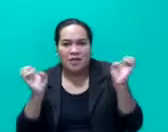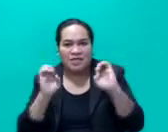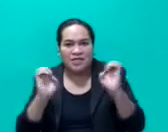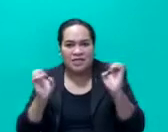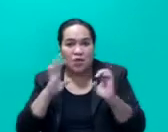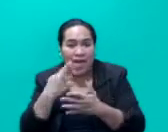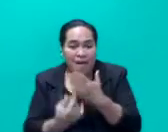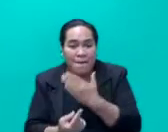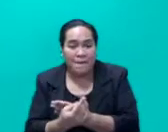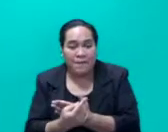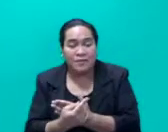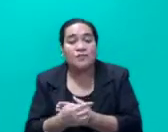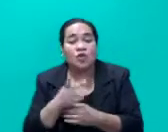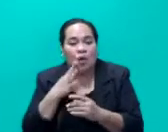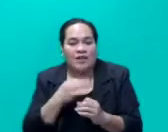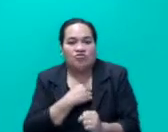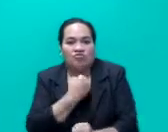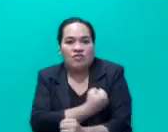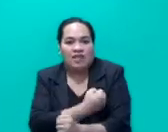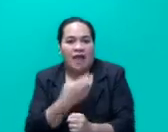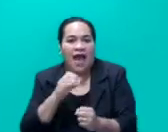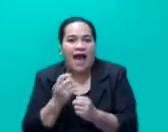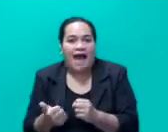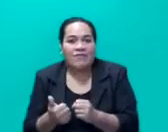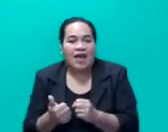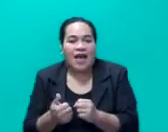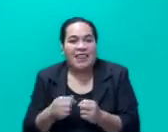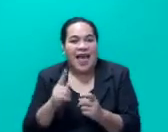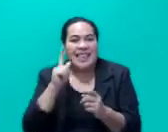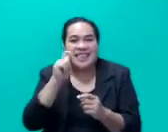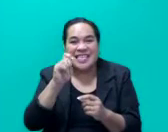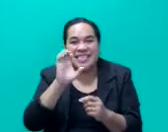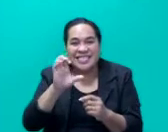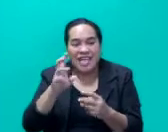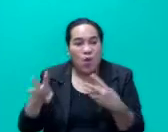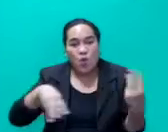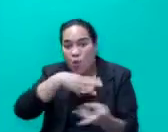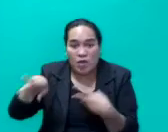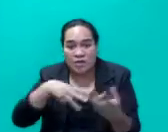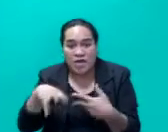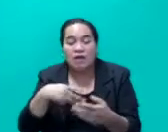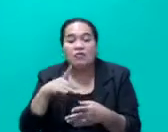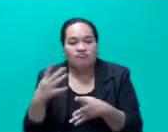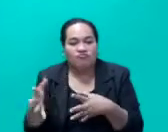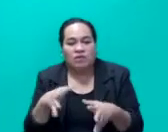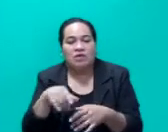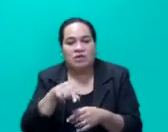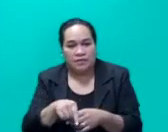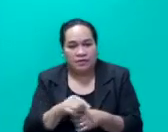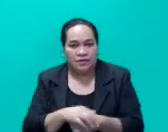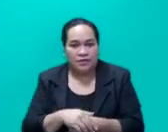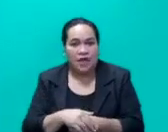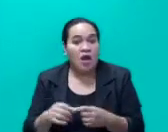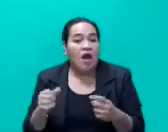emergencies, and this was strengthened after TC Winston and has been very active in gender-based violence response work,